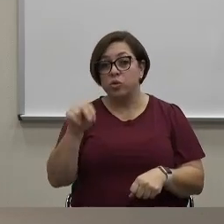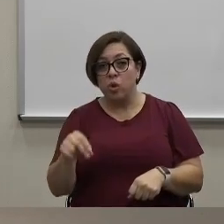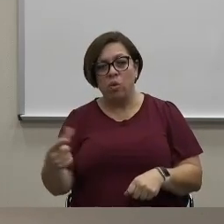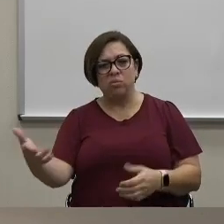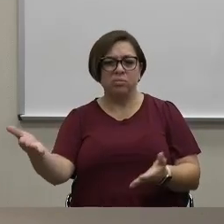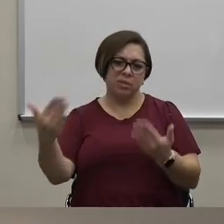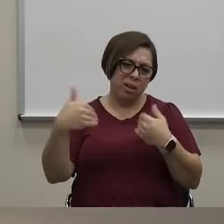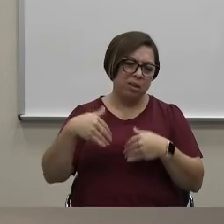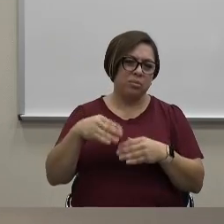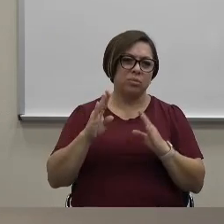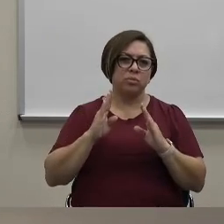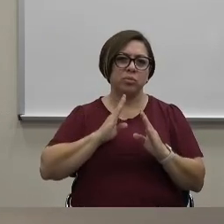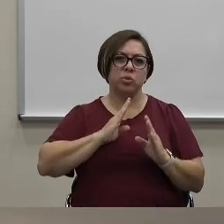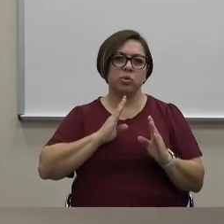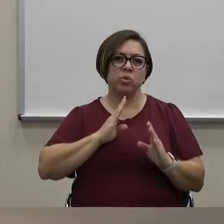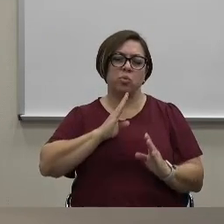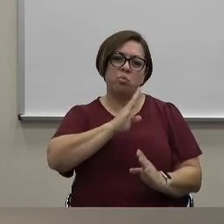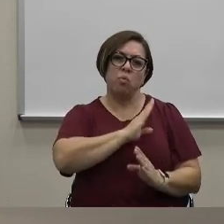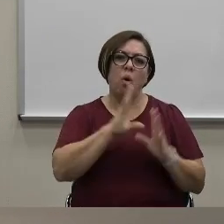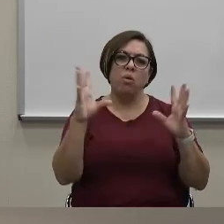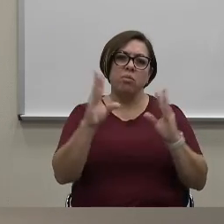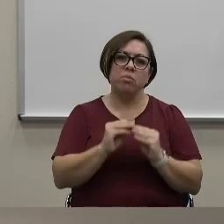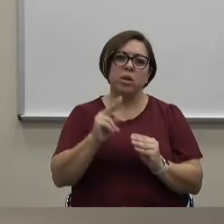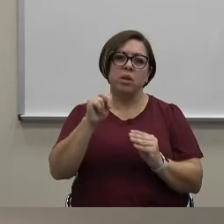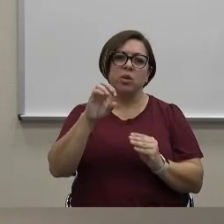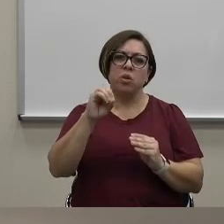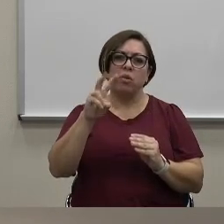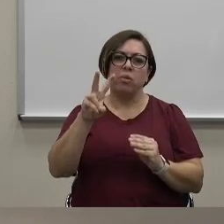the board directly at that public hearing as well. So